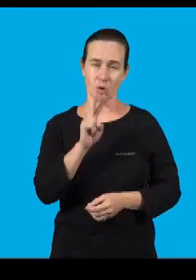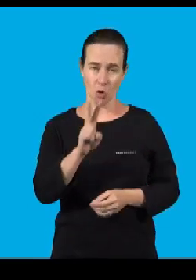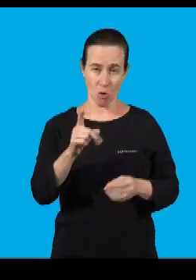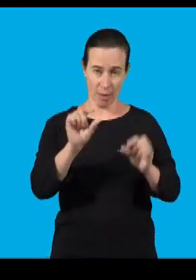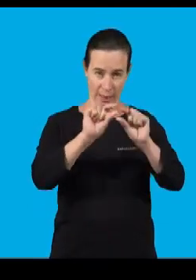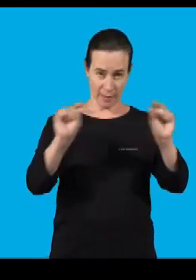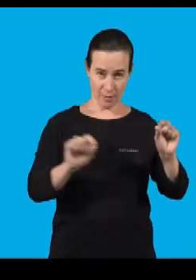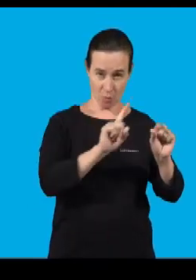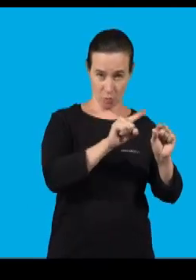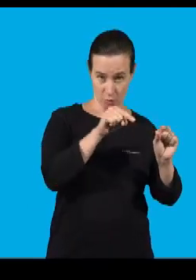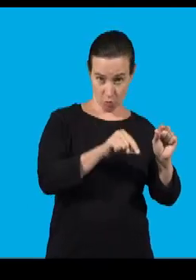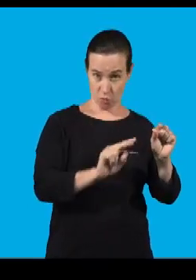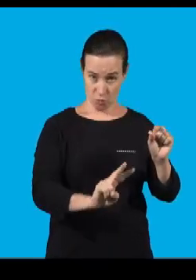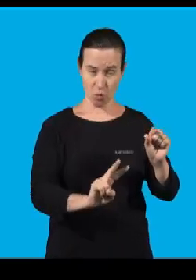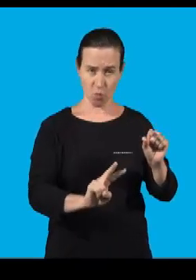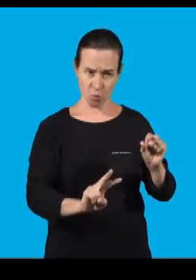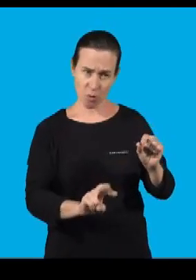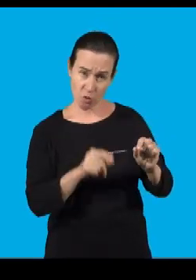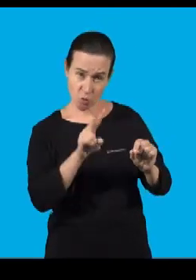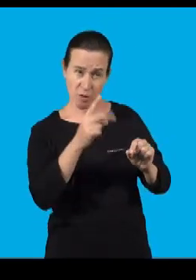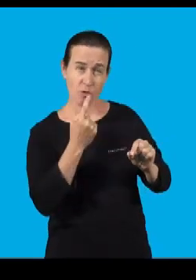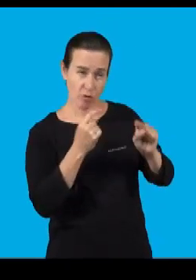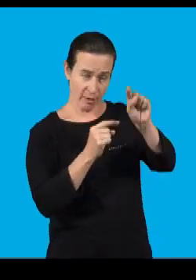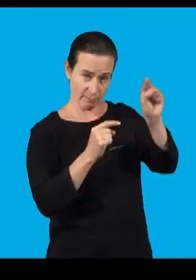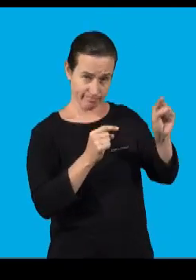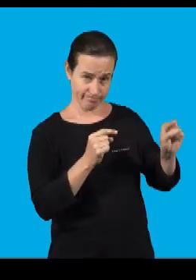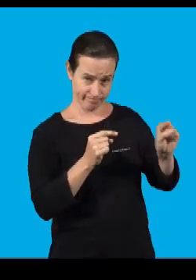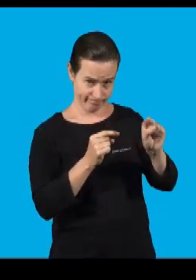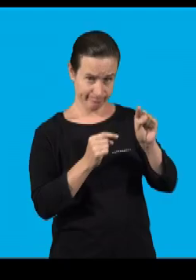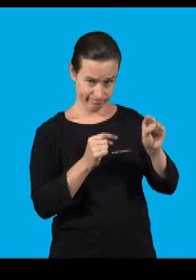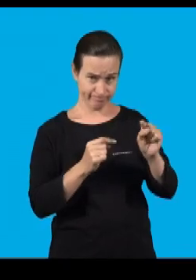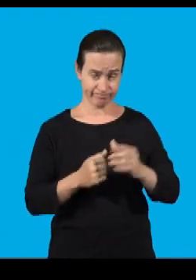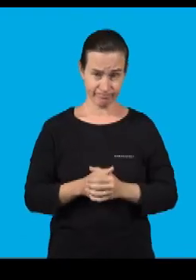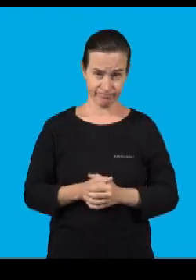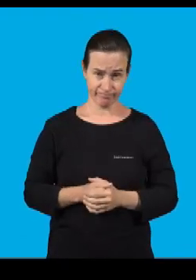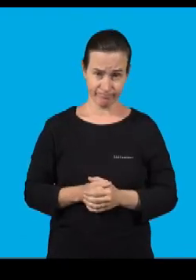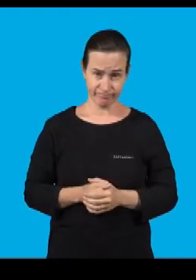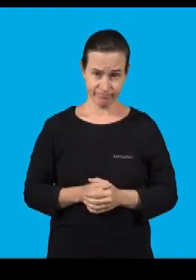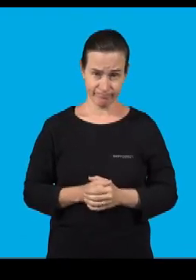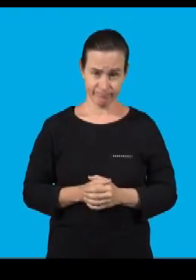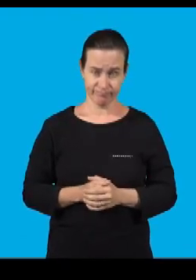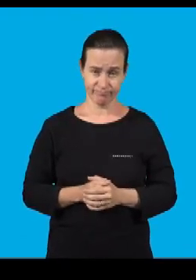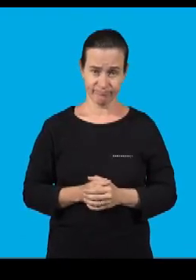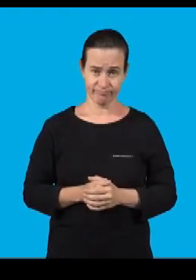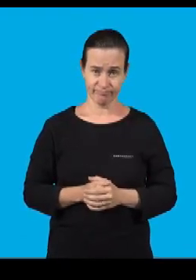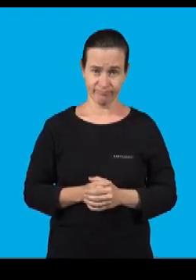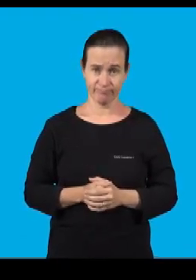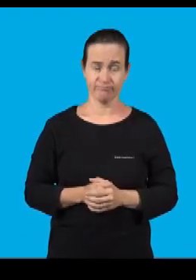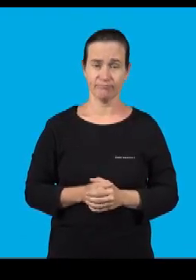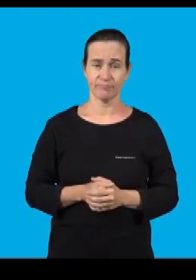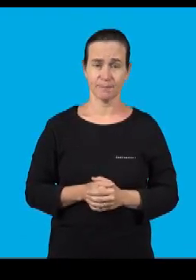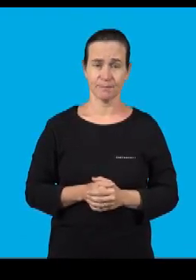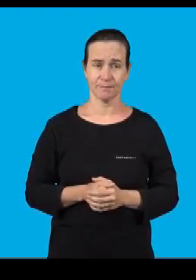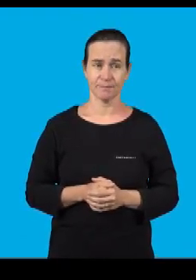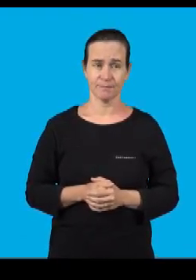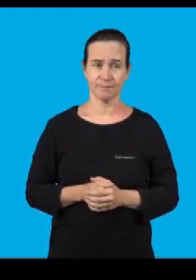Refer to lines 1 to 2. So remember, we've got lines 1 to 2. Let's just locate ourselves in the text. This is where we're going to be going,